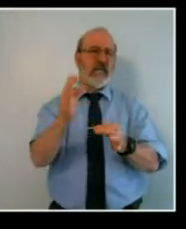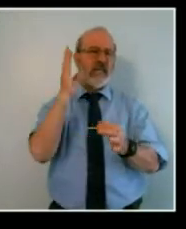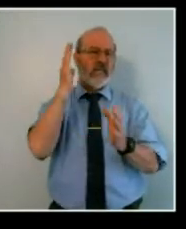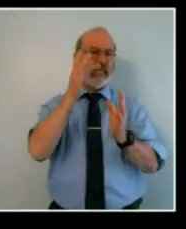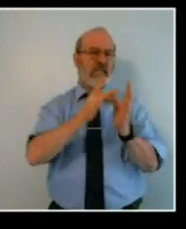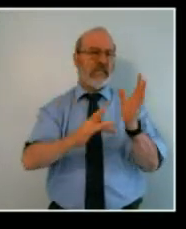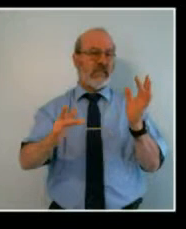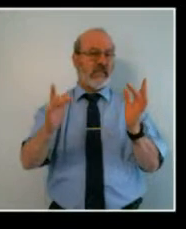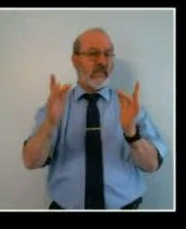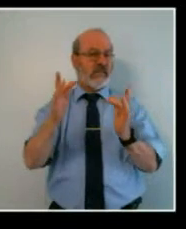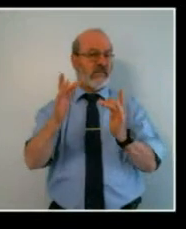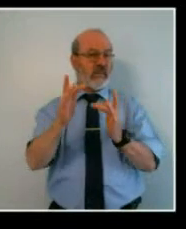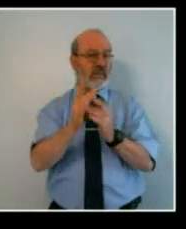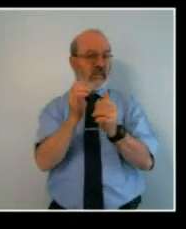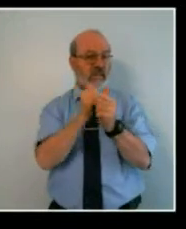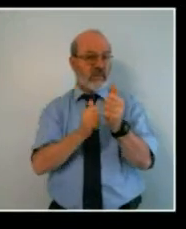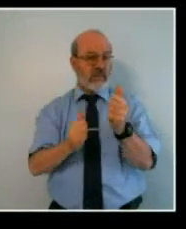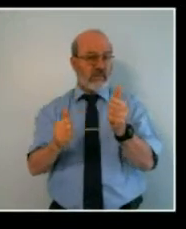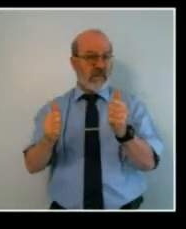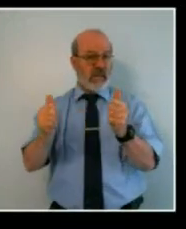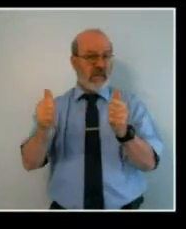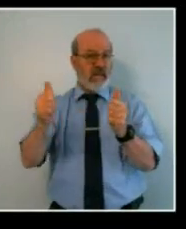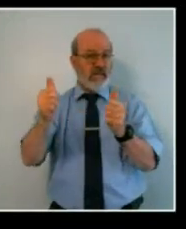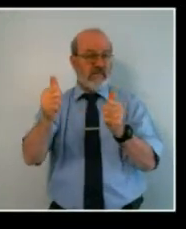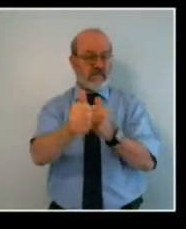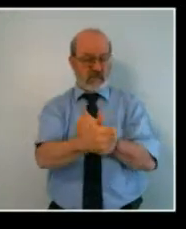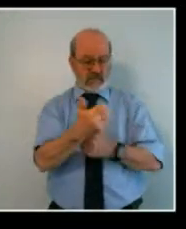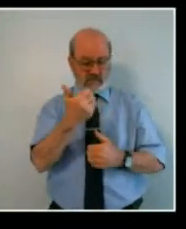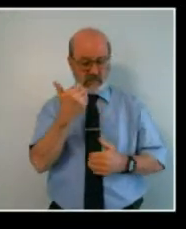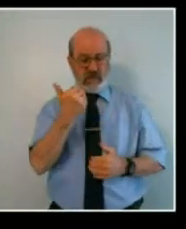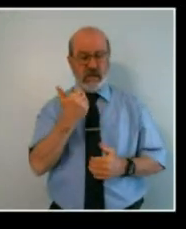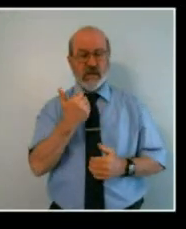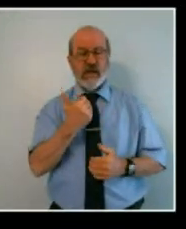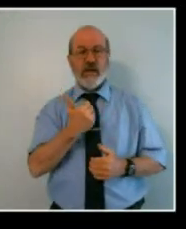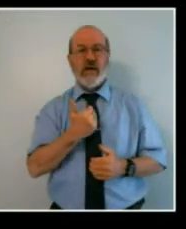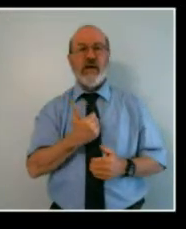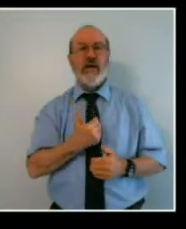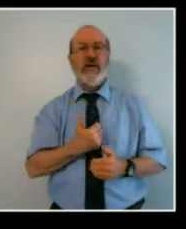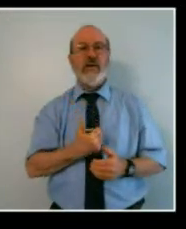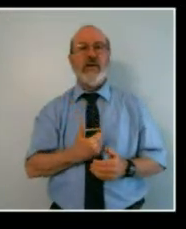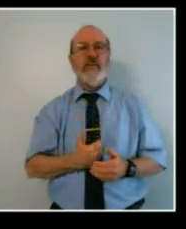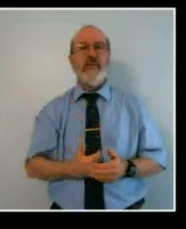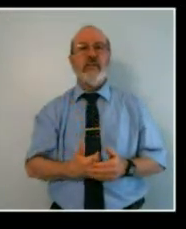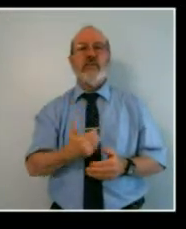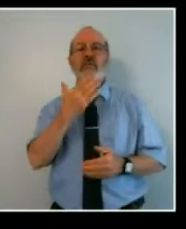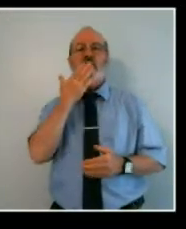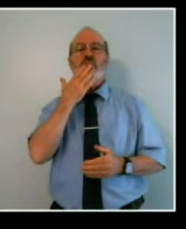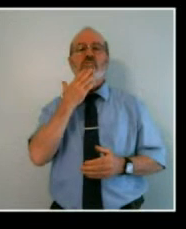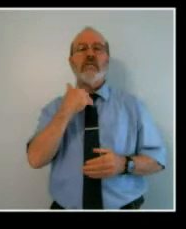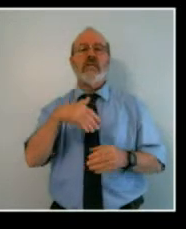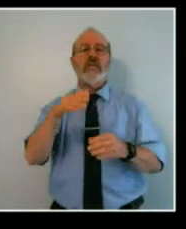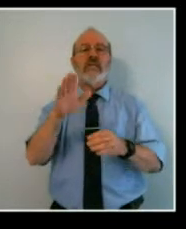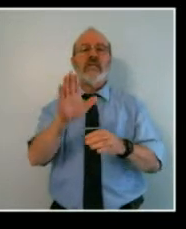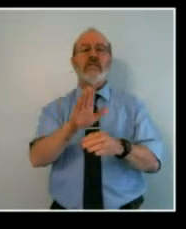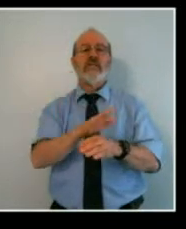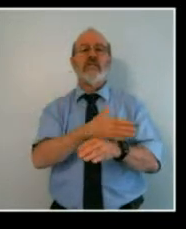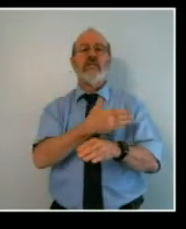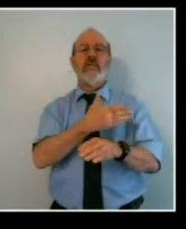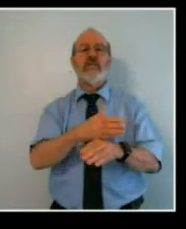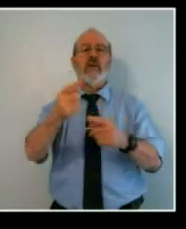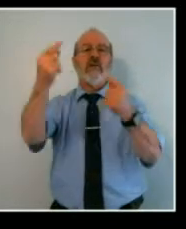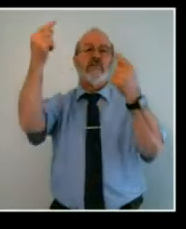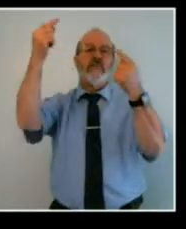delaying, will he not pass me by? Sweetly the tones